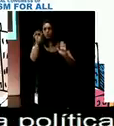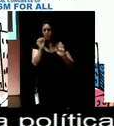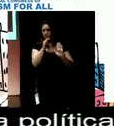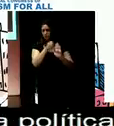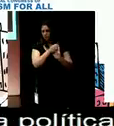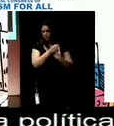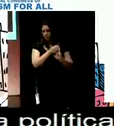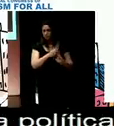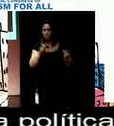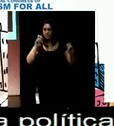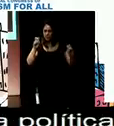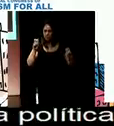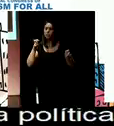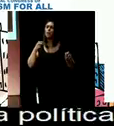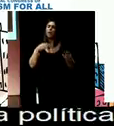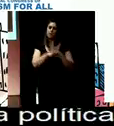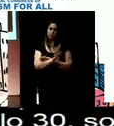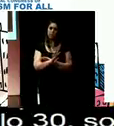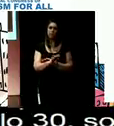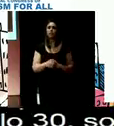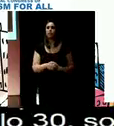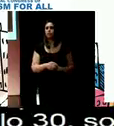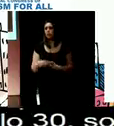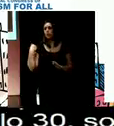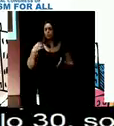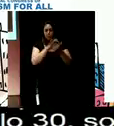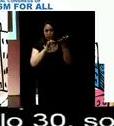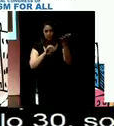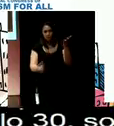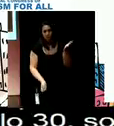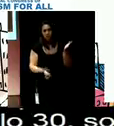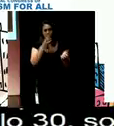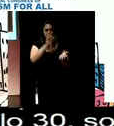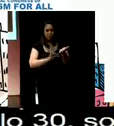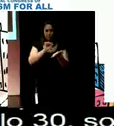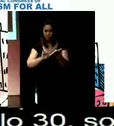in the Article 30 on accessibility. Our conviction